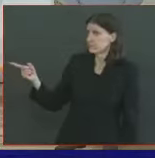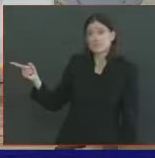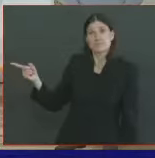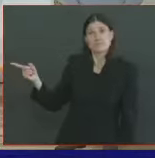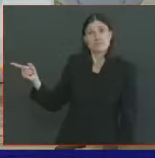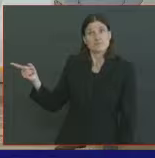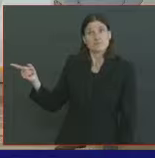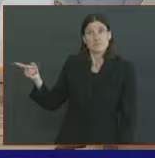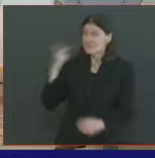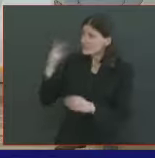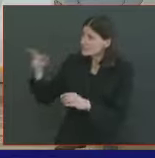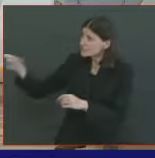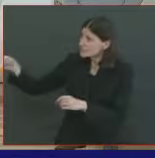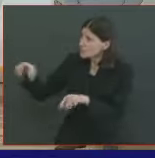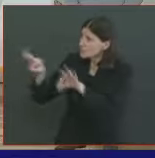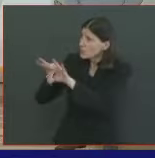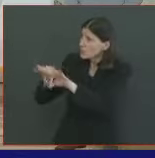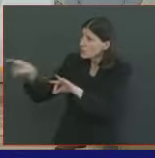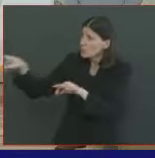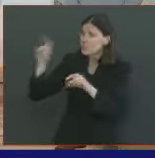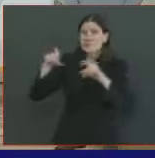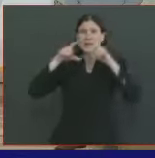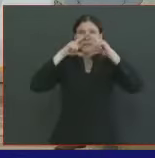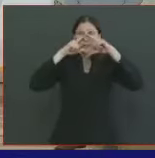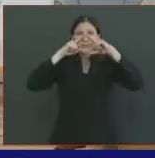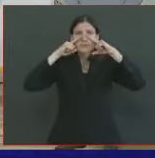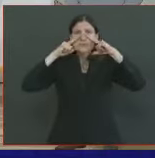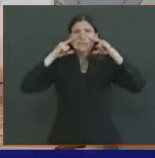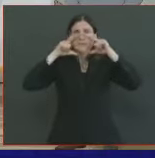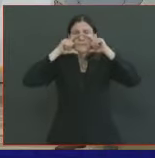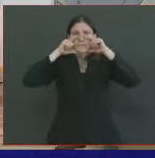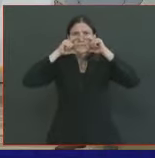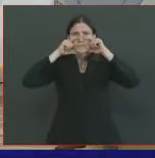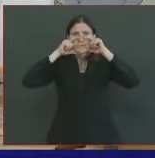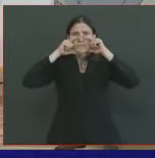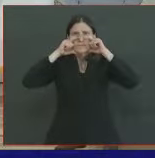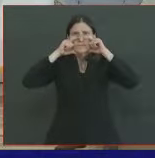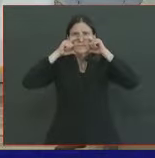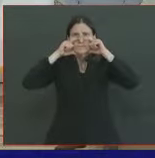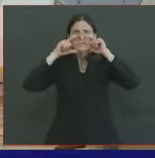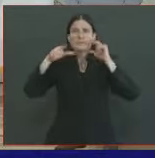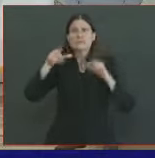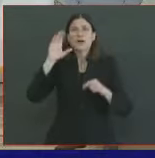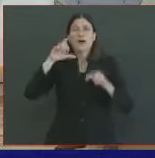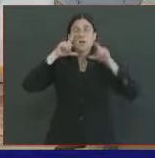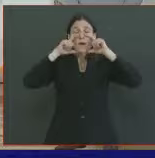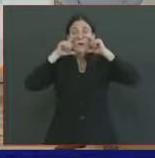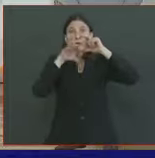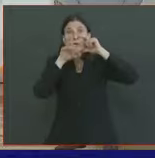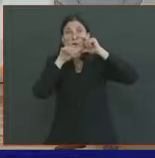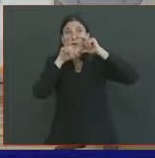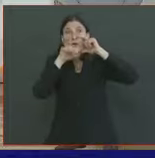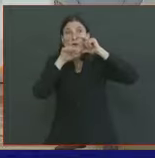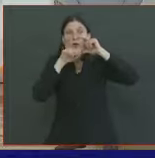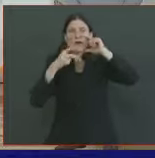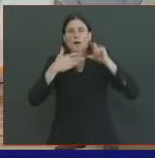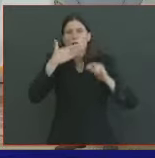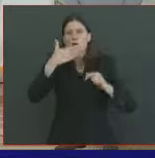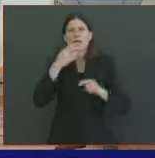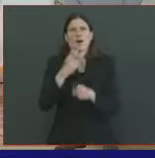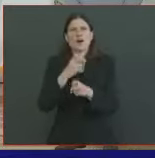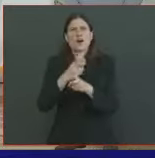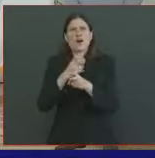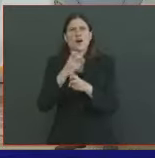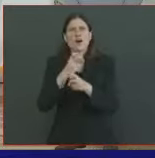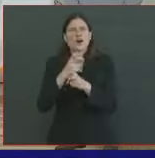ear loops. It's a little harder to hear me this way, but see how it covers my nose and covers my mouth? And as the governor said, I